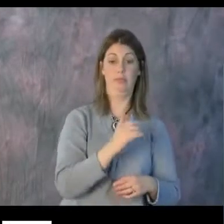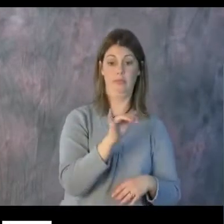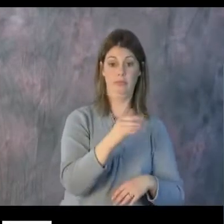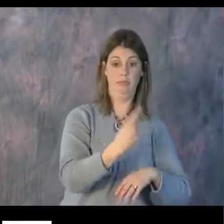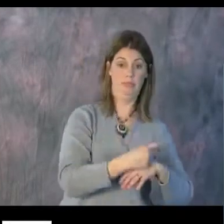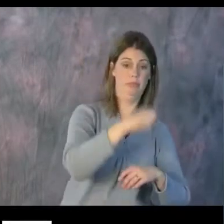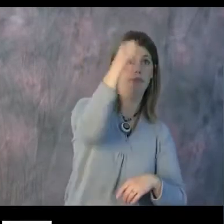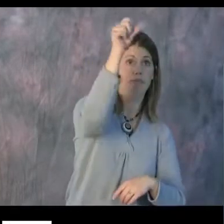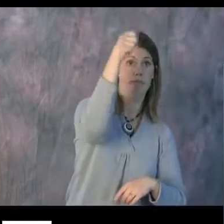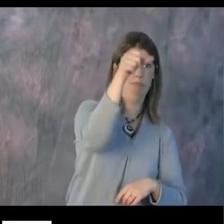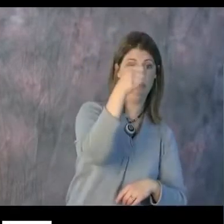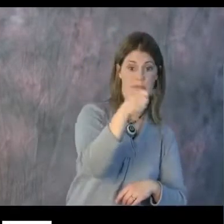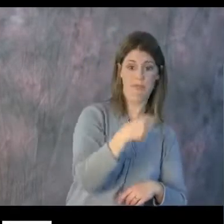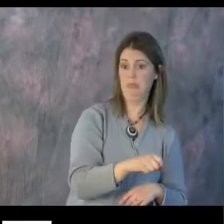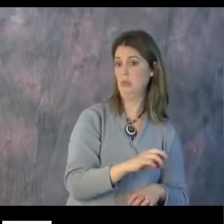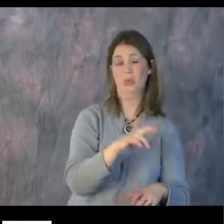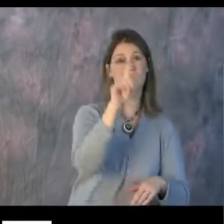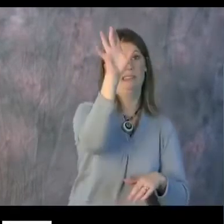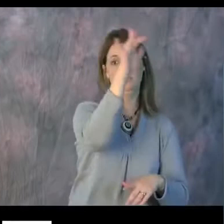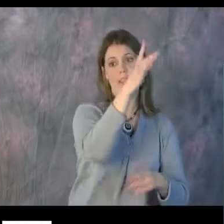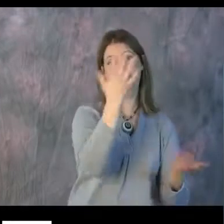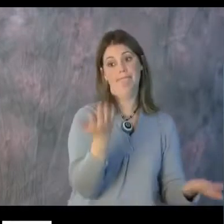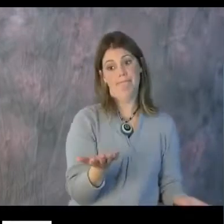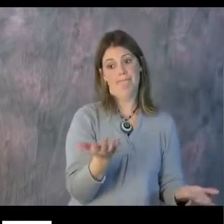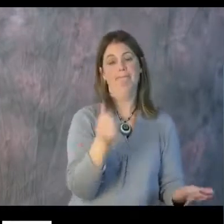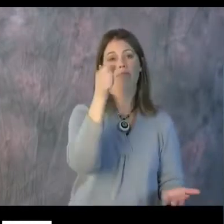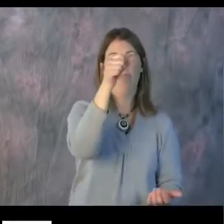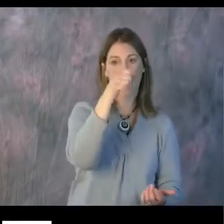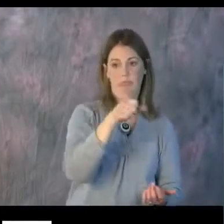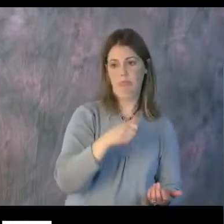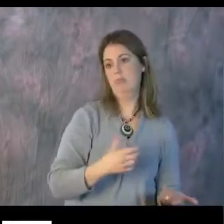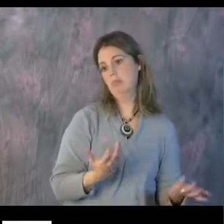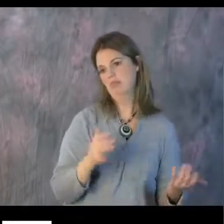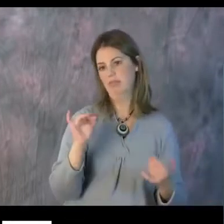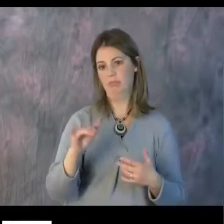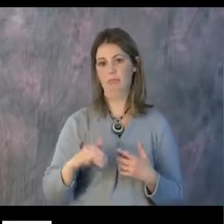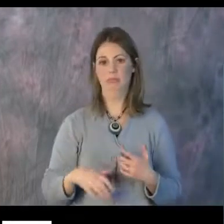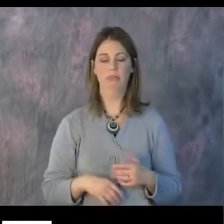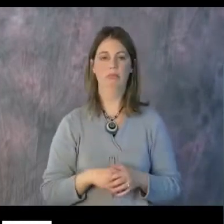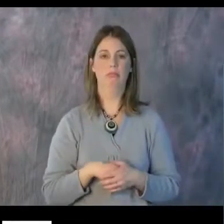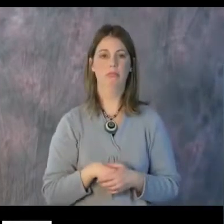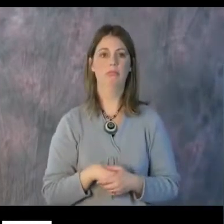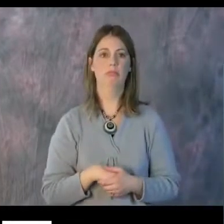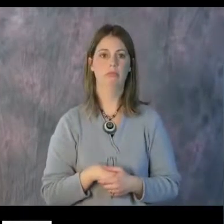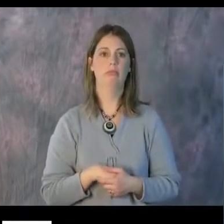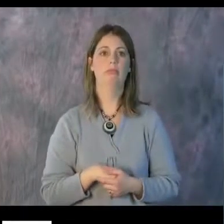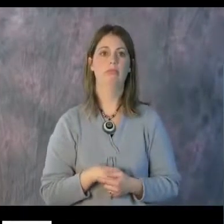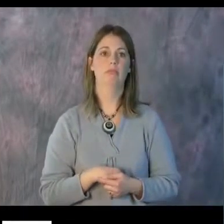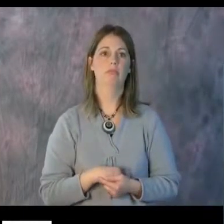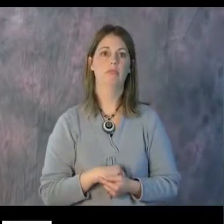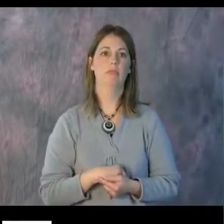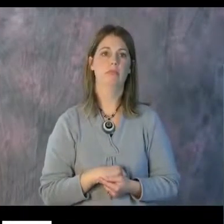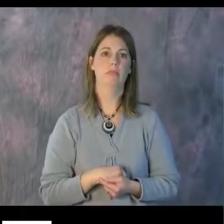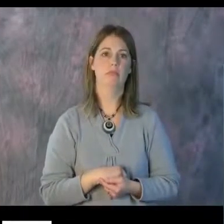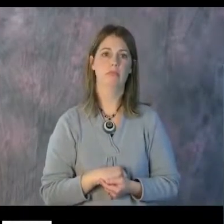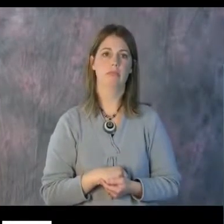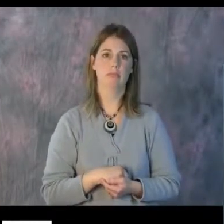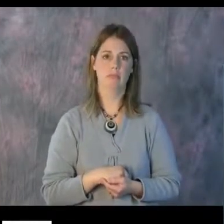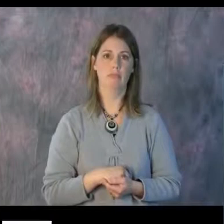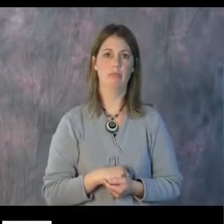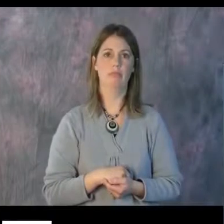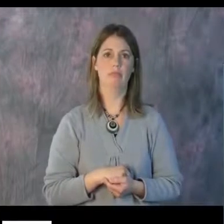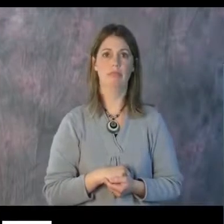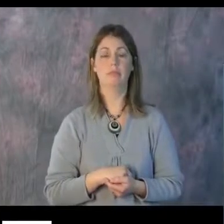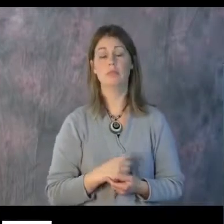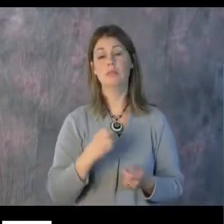eat, they go to dinner. You have that schedule set up. Once you have a star next to the behavior that they did very well, they get what